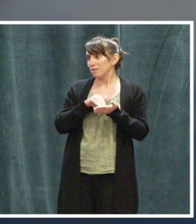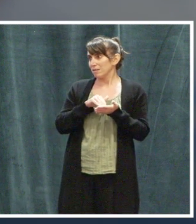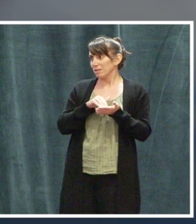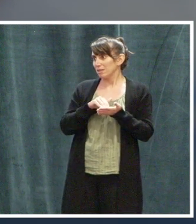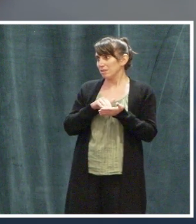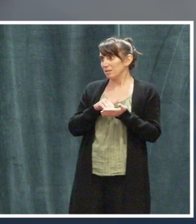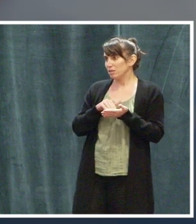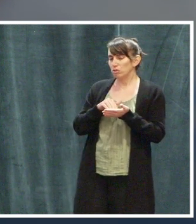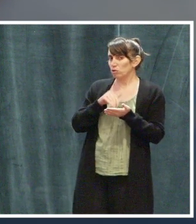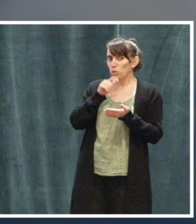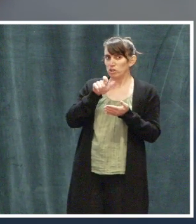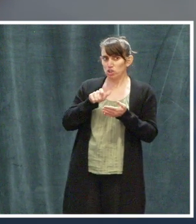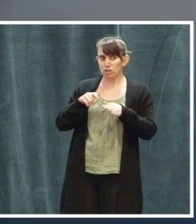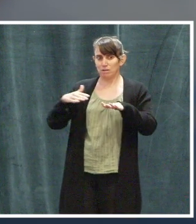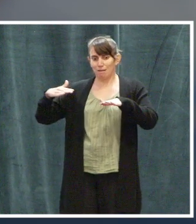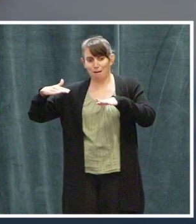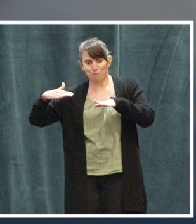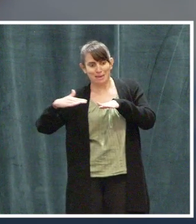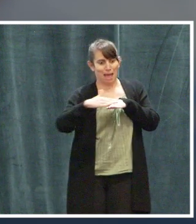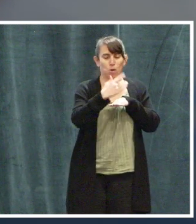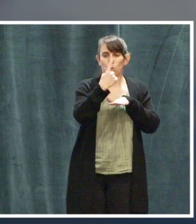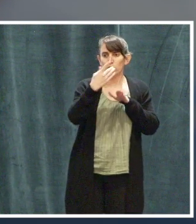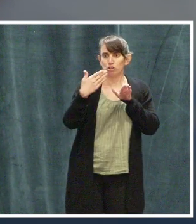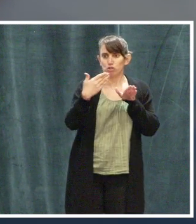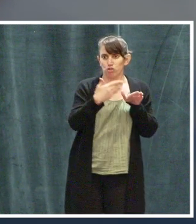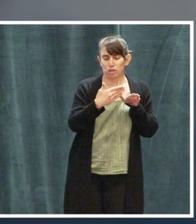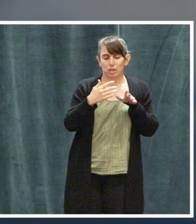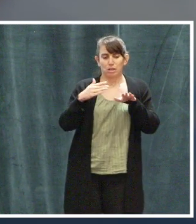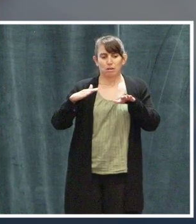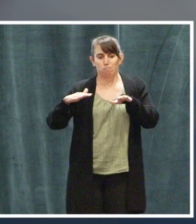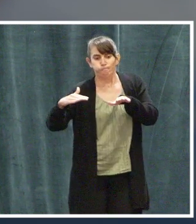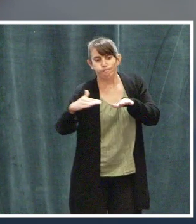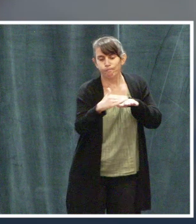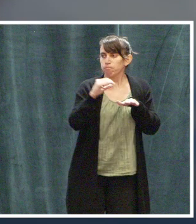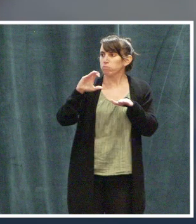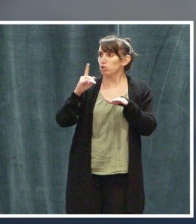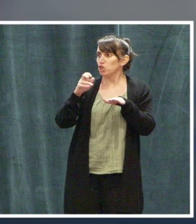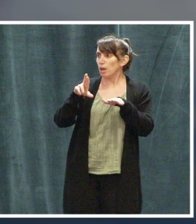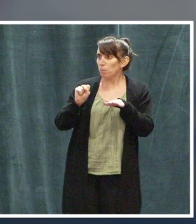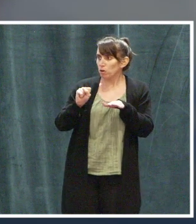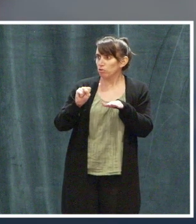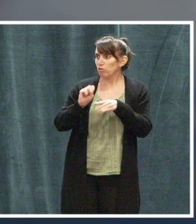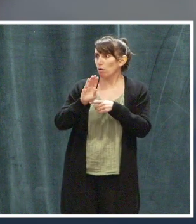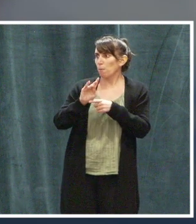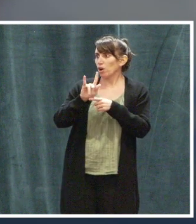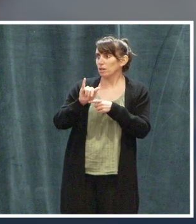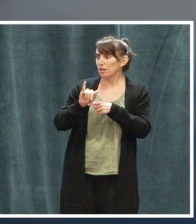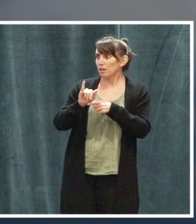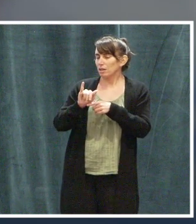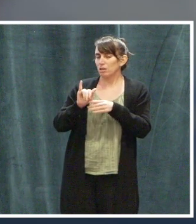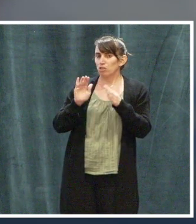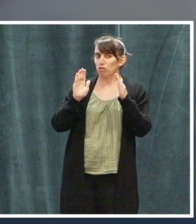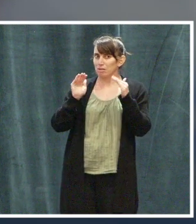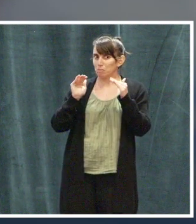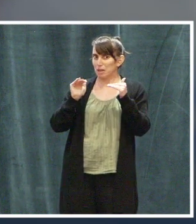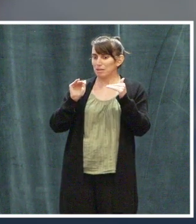Come down Warren Street or Chambers or Barclay, you wouldn't expect it to come water from there. You're expecting it sort of north and